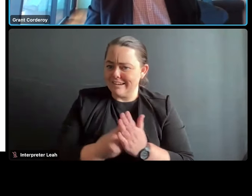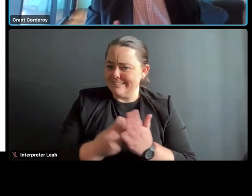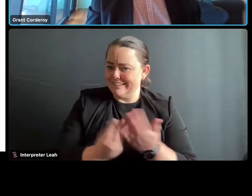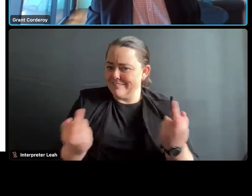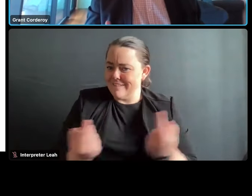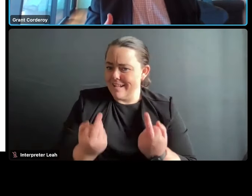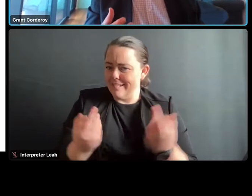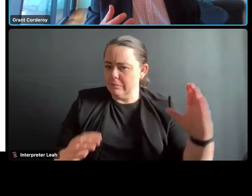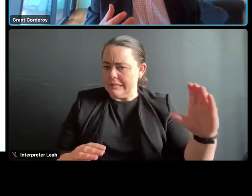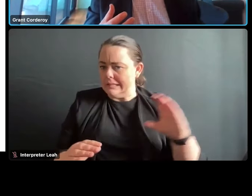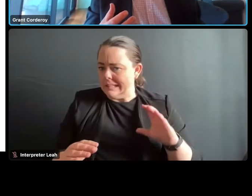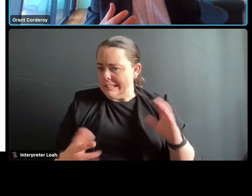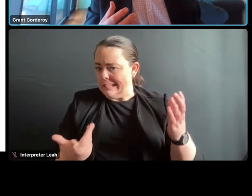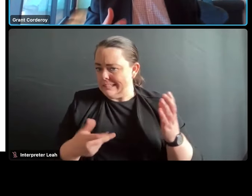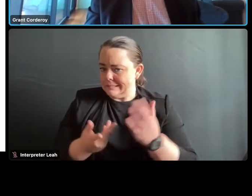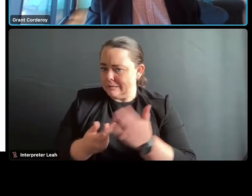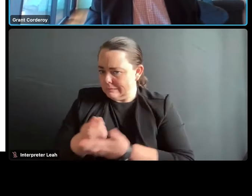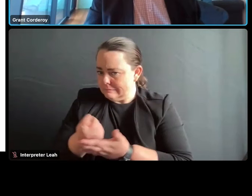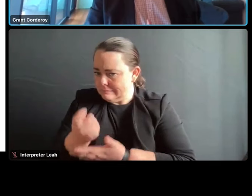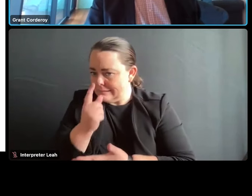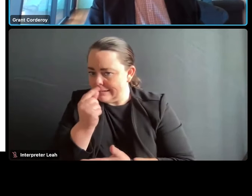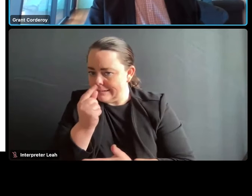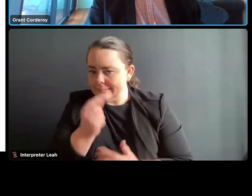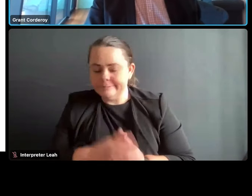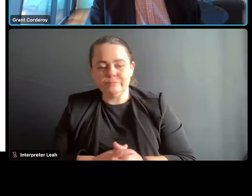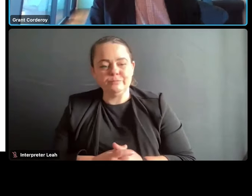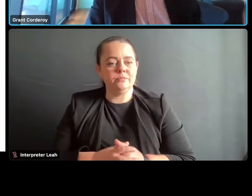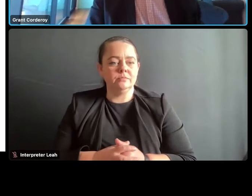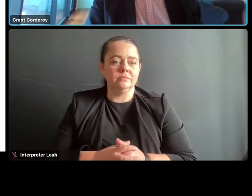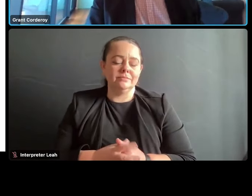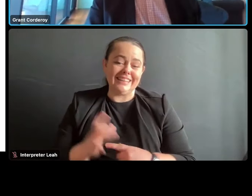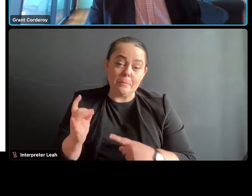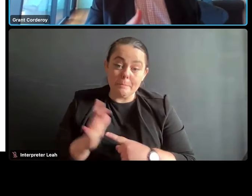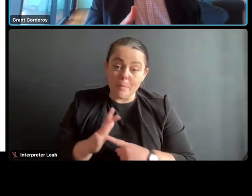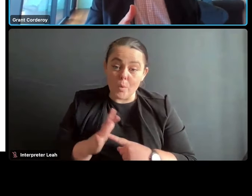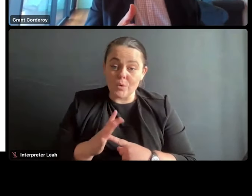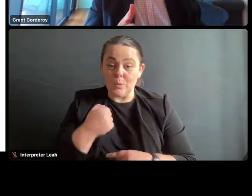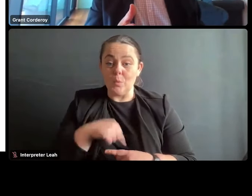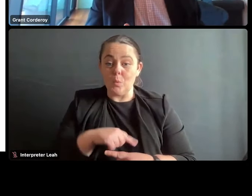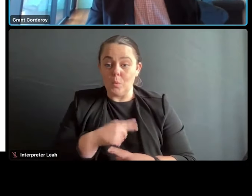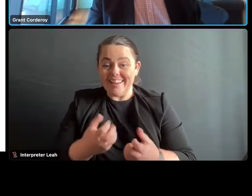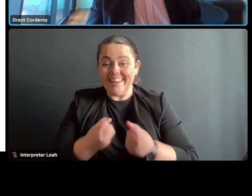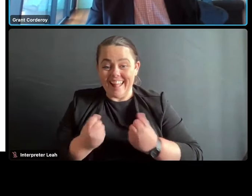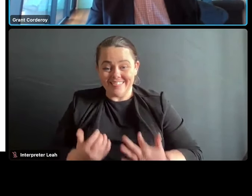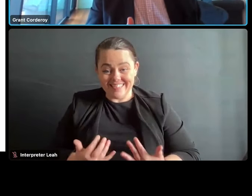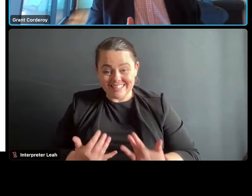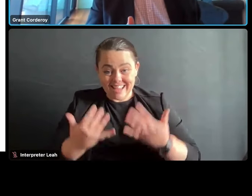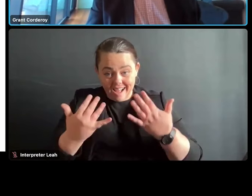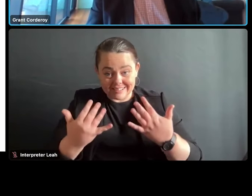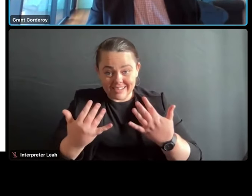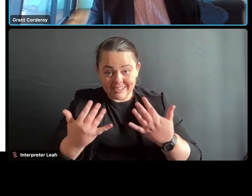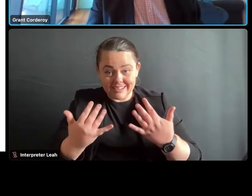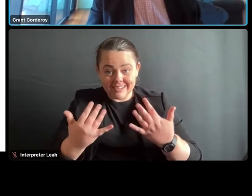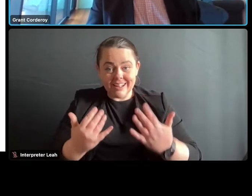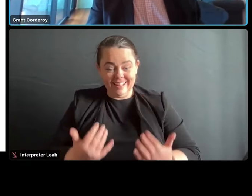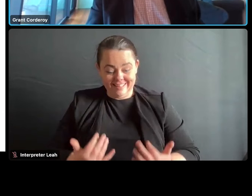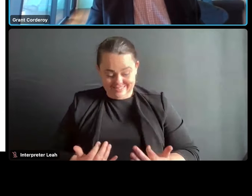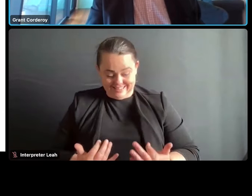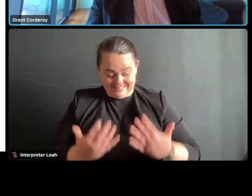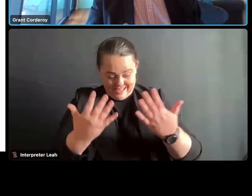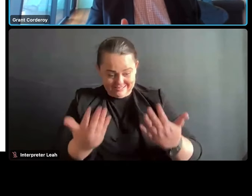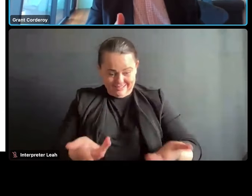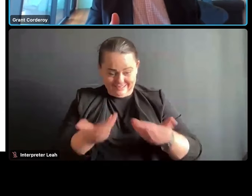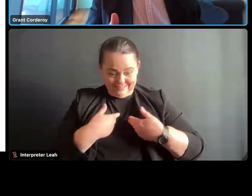again, this is giving us significant more data. And that's the big thing that we're getting from the quarterly financial